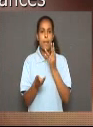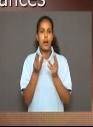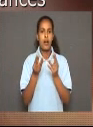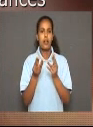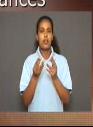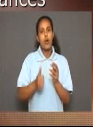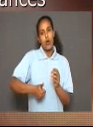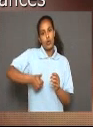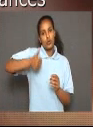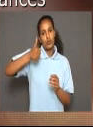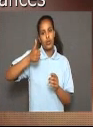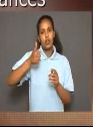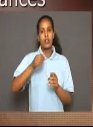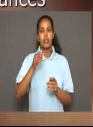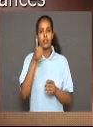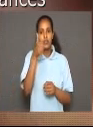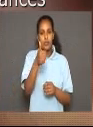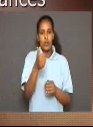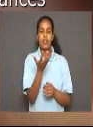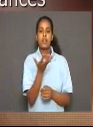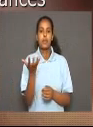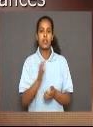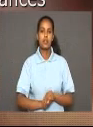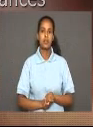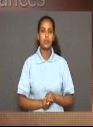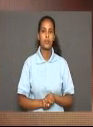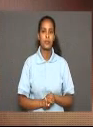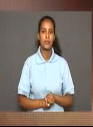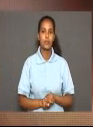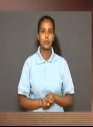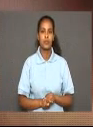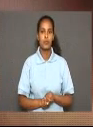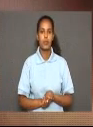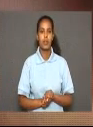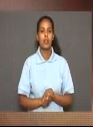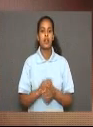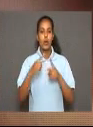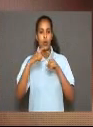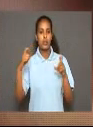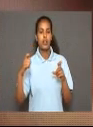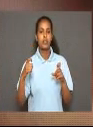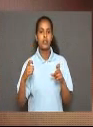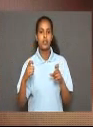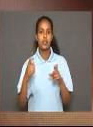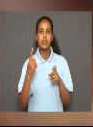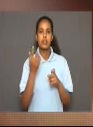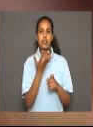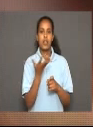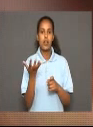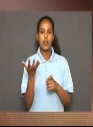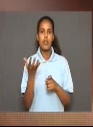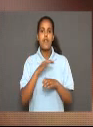the original individual substances. In contrast, the